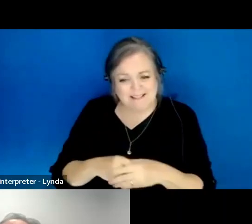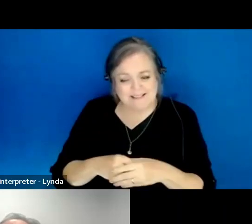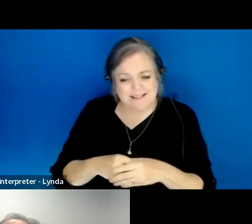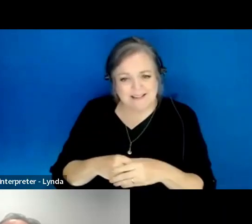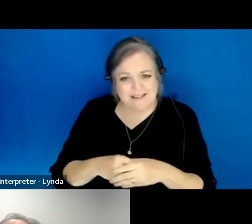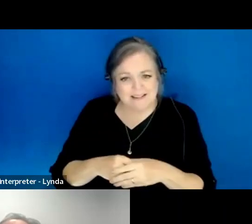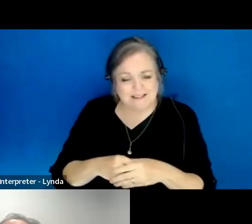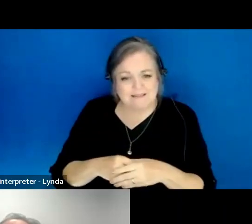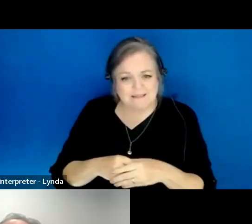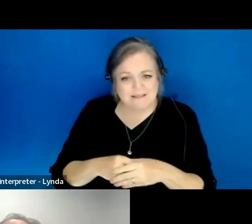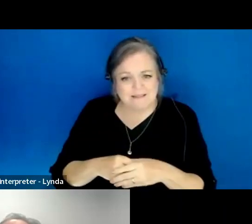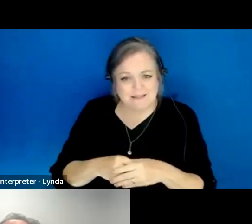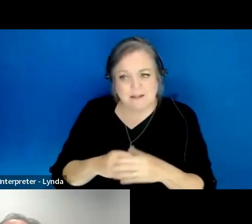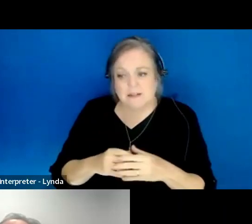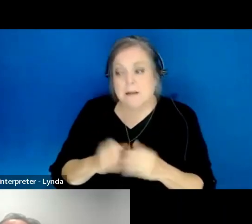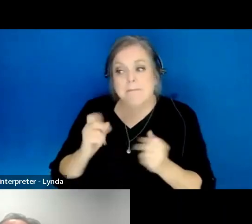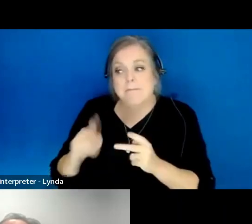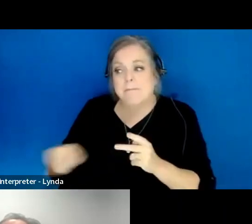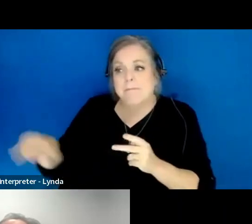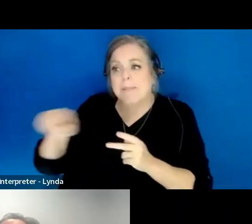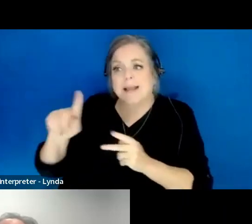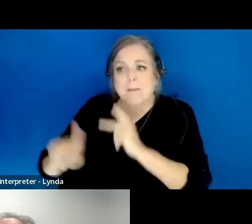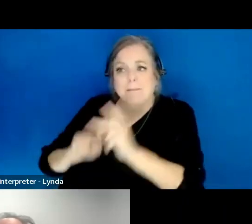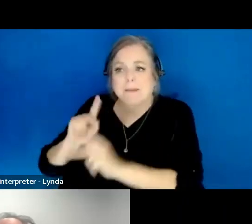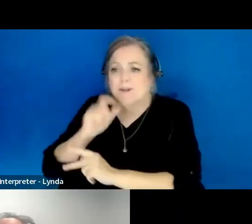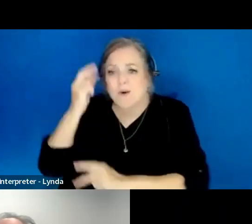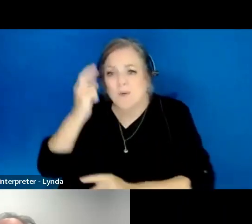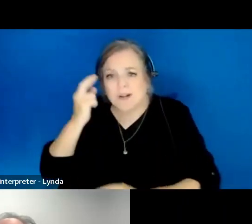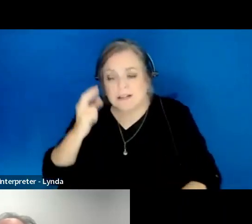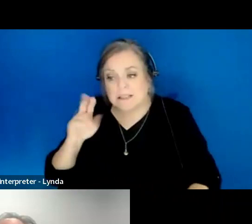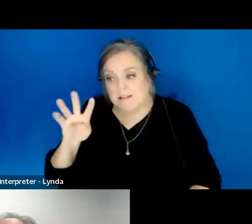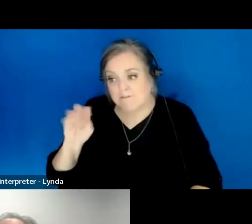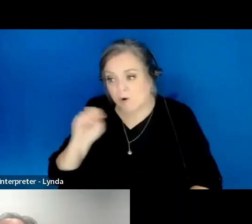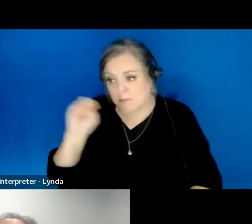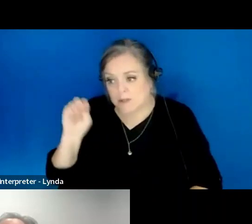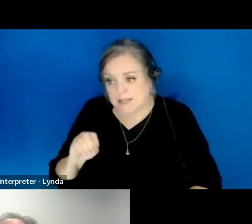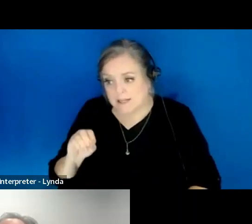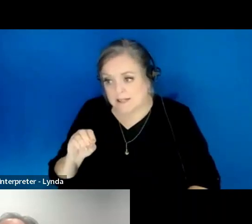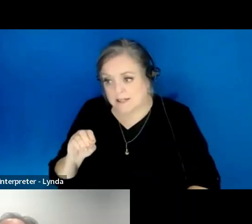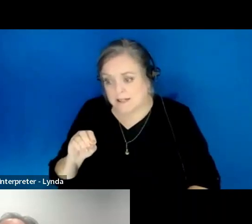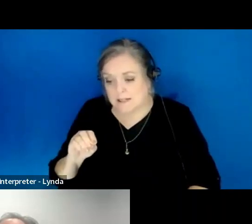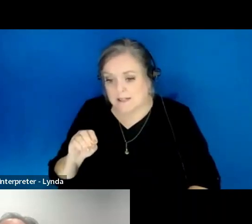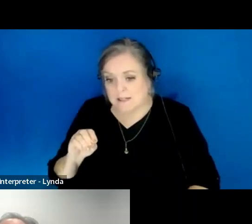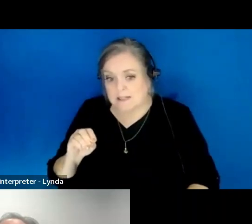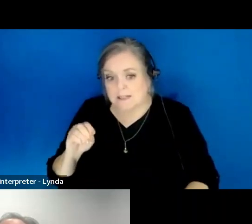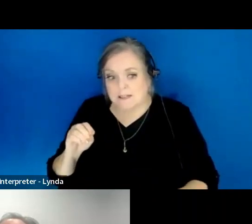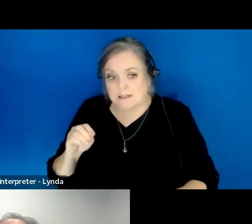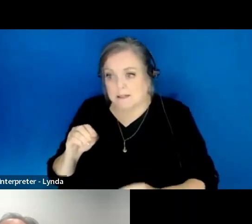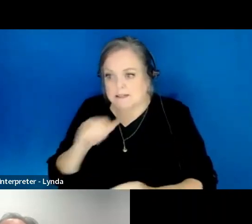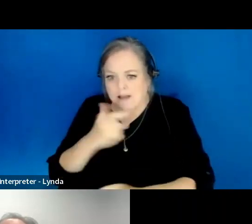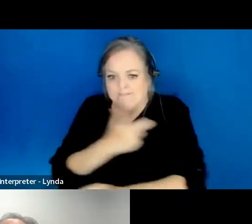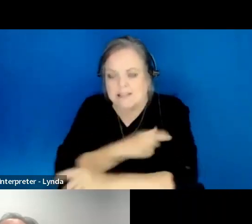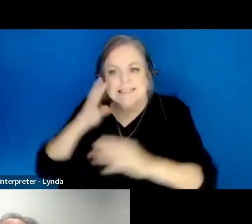one, a lot of people don't realize that 40% of unvaccinated decided to get vaccinated because they had conversations